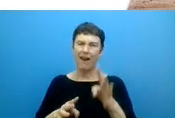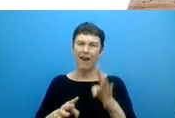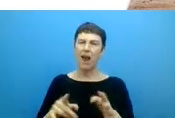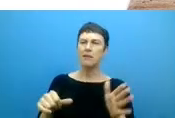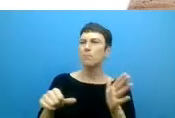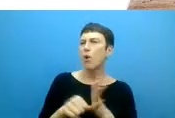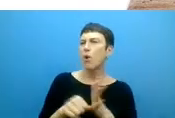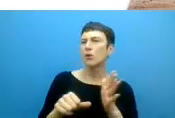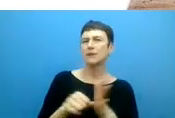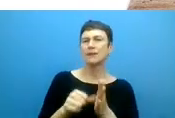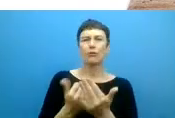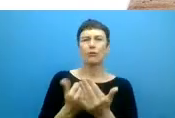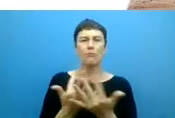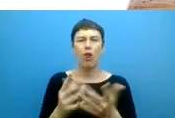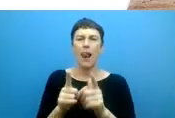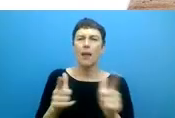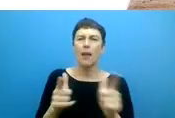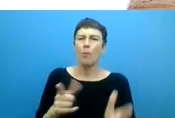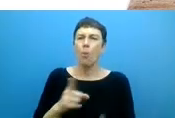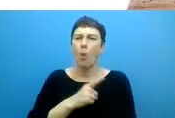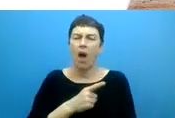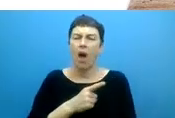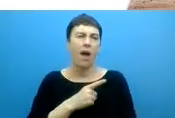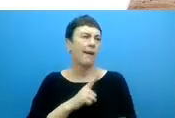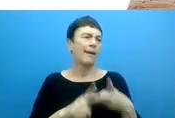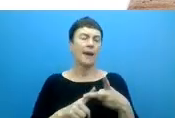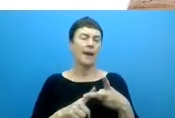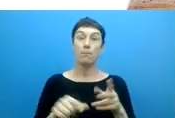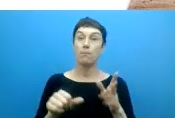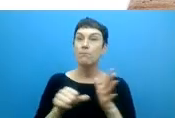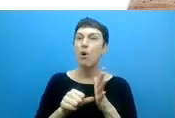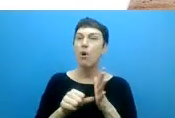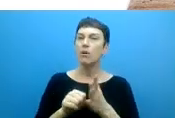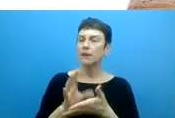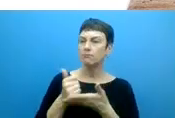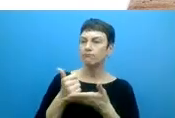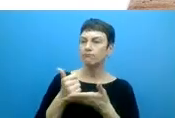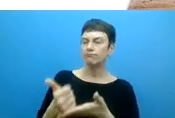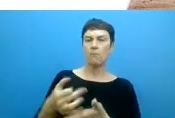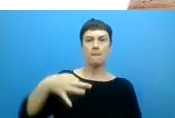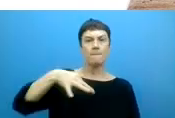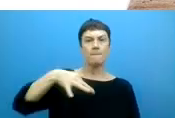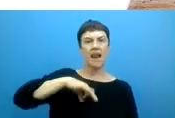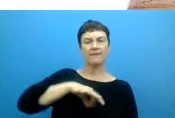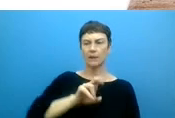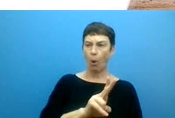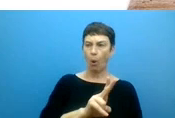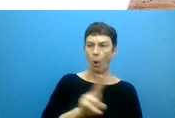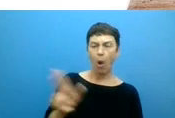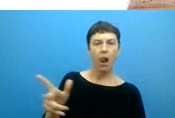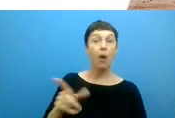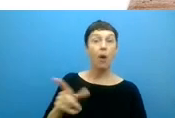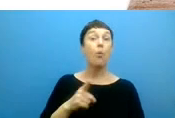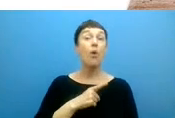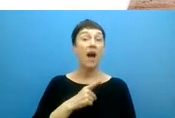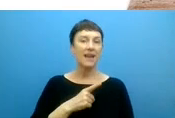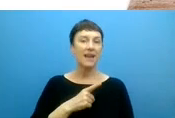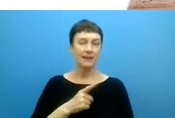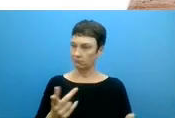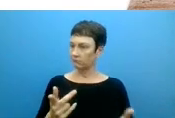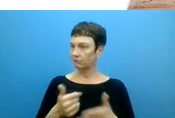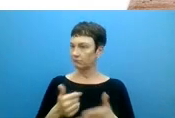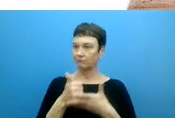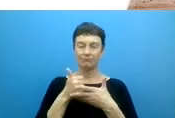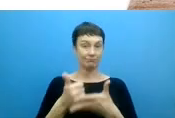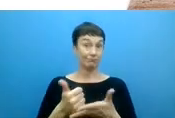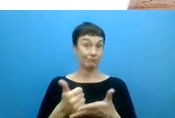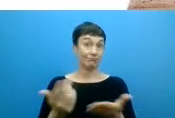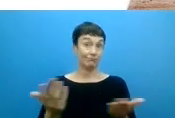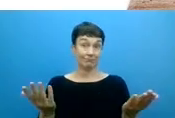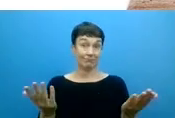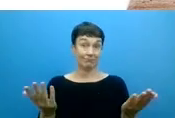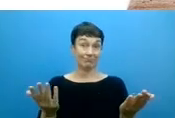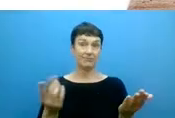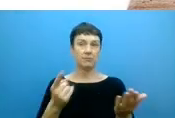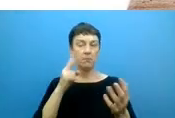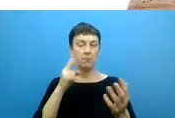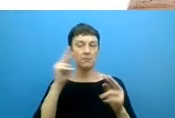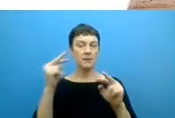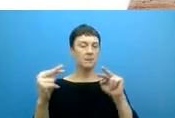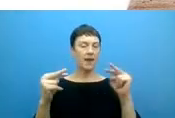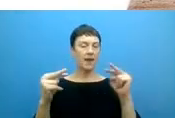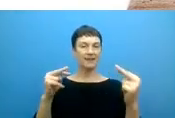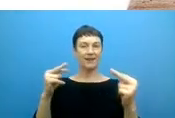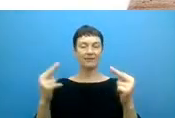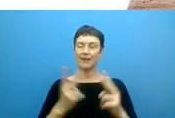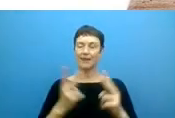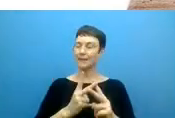and why it is actually essential and beneficial for us as individuals. It gave them the different perspective as well. And so I think